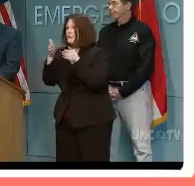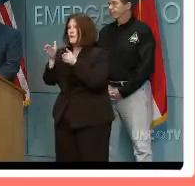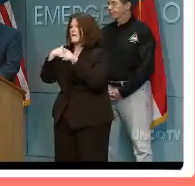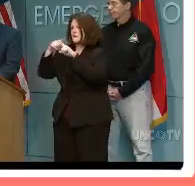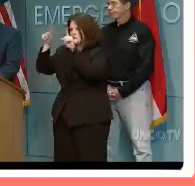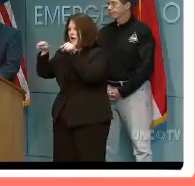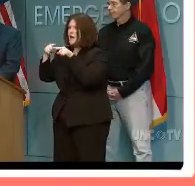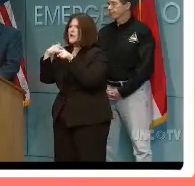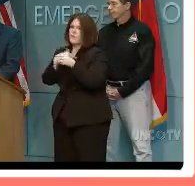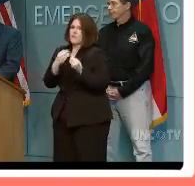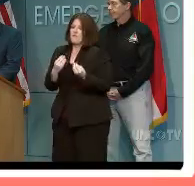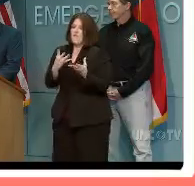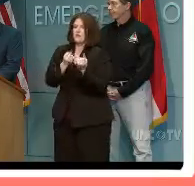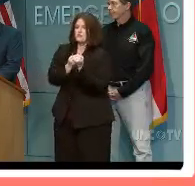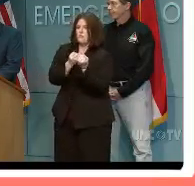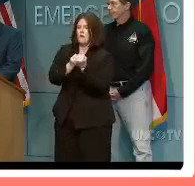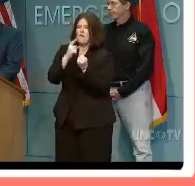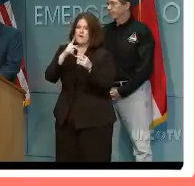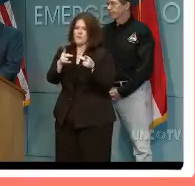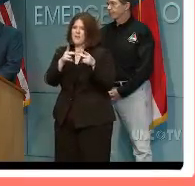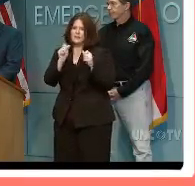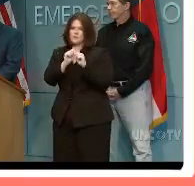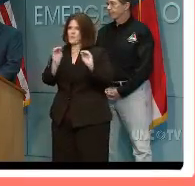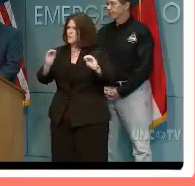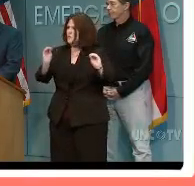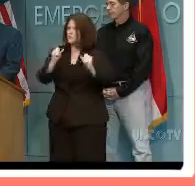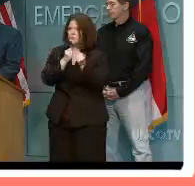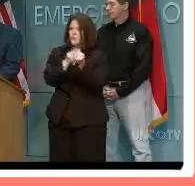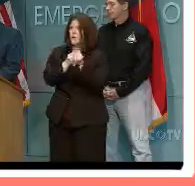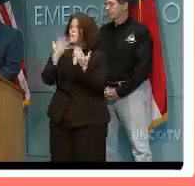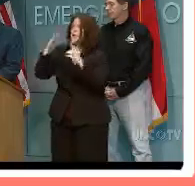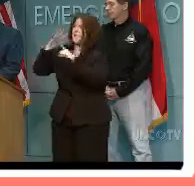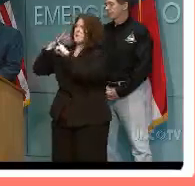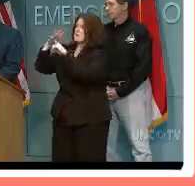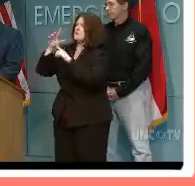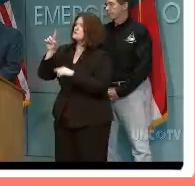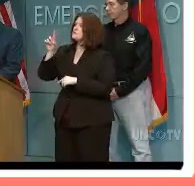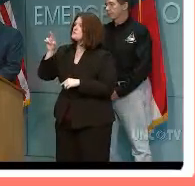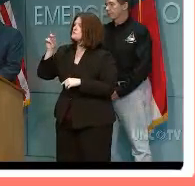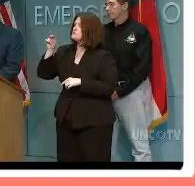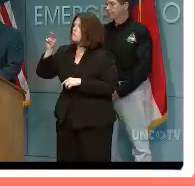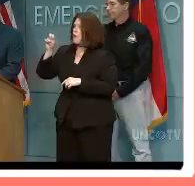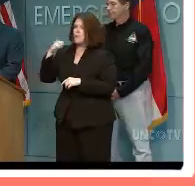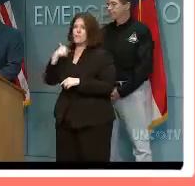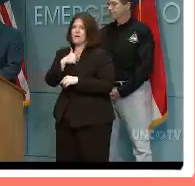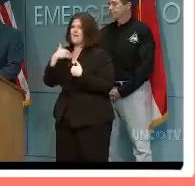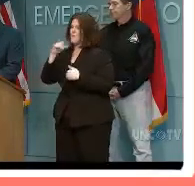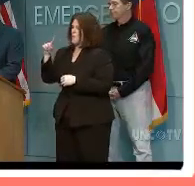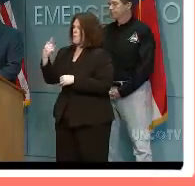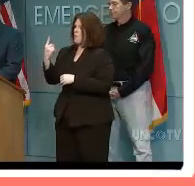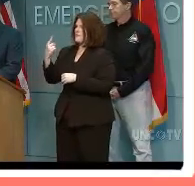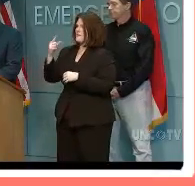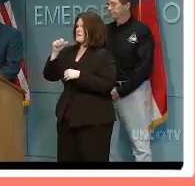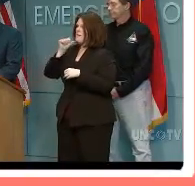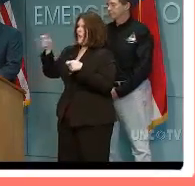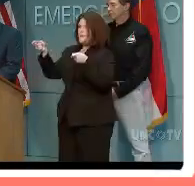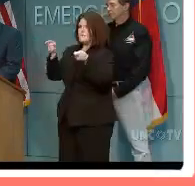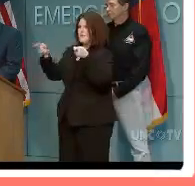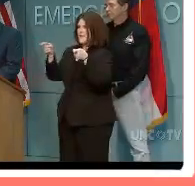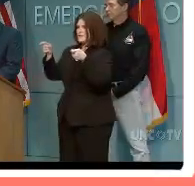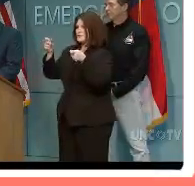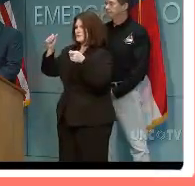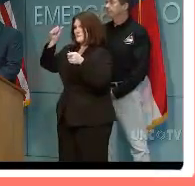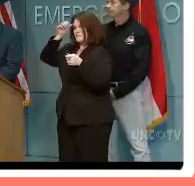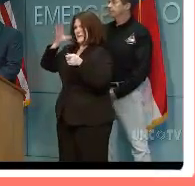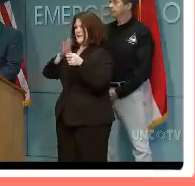management for unmanned aerial systems or drones. We have the only unmanned aerial system or drone traffic